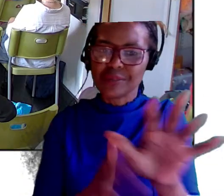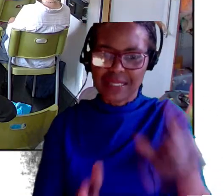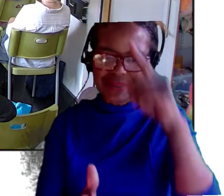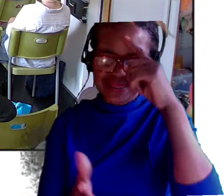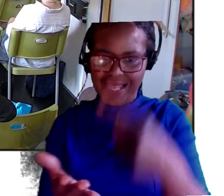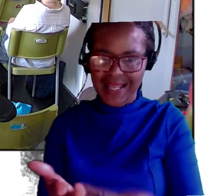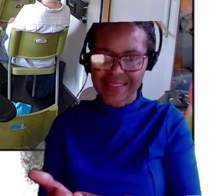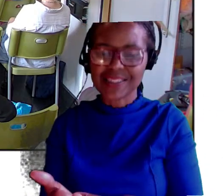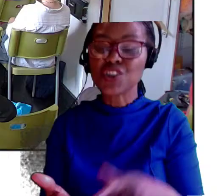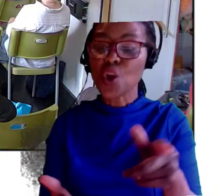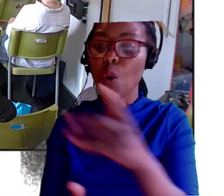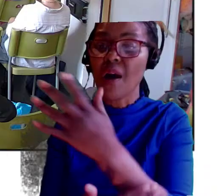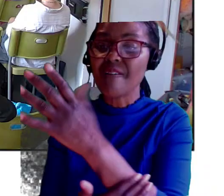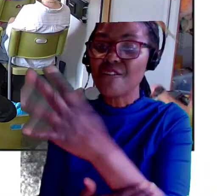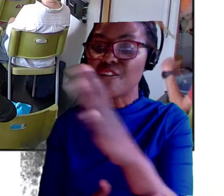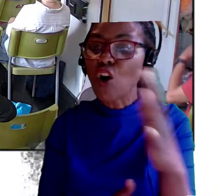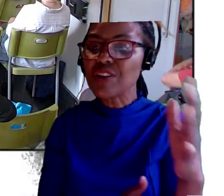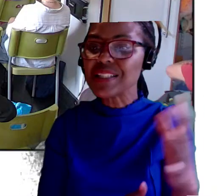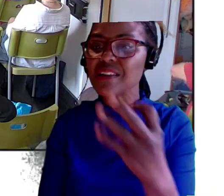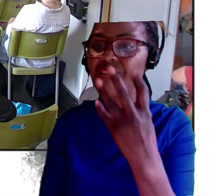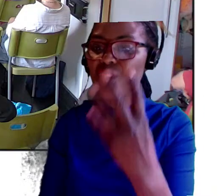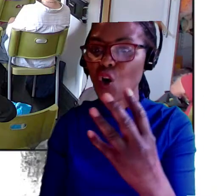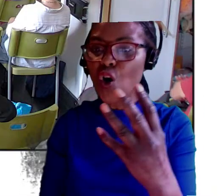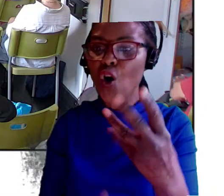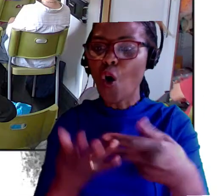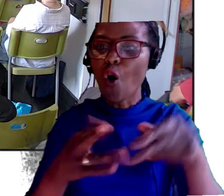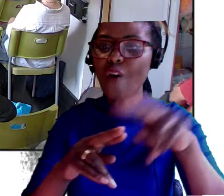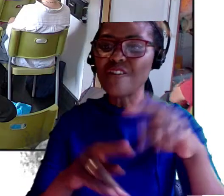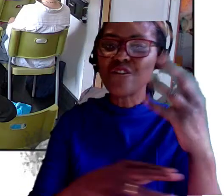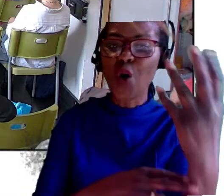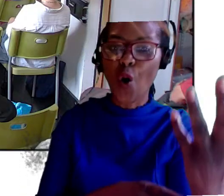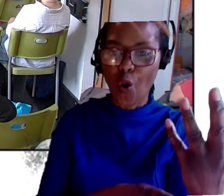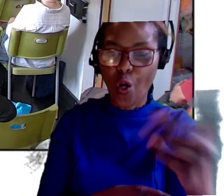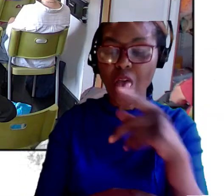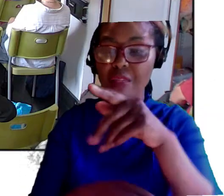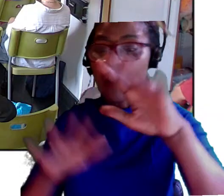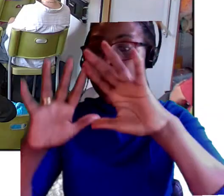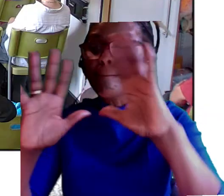is someone wipes the recording of the moon landing because